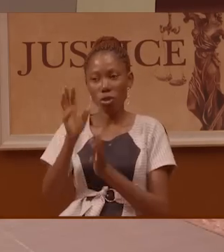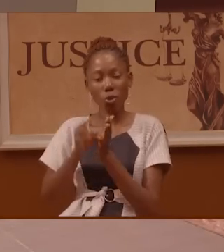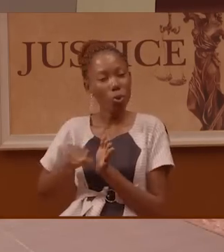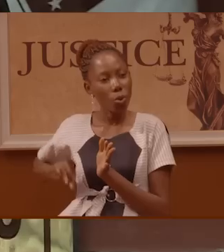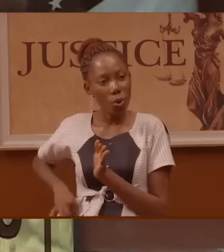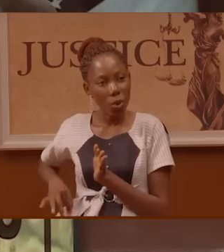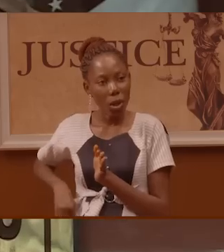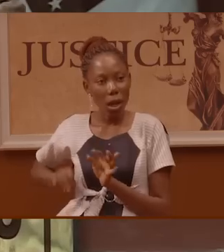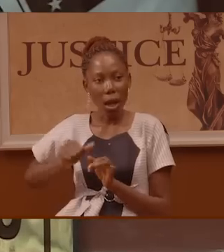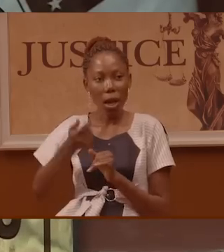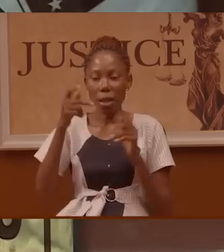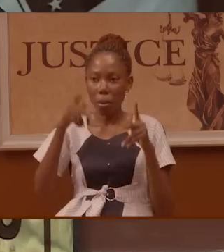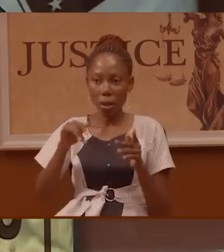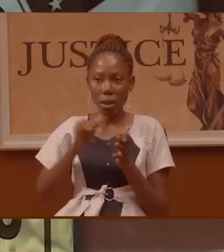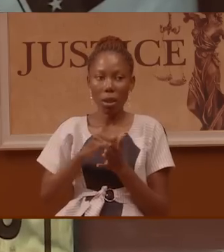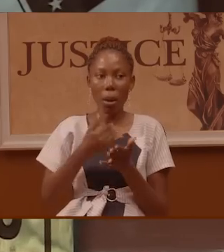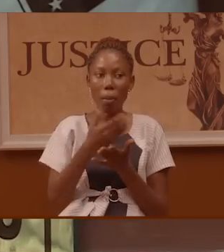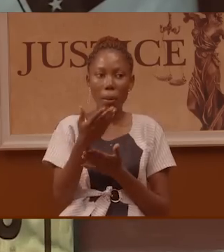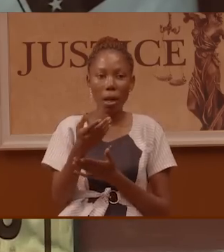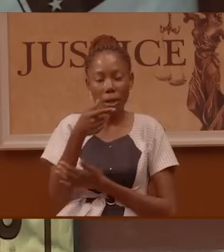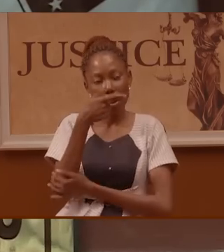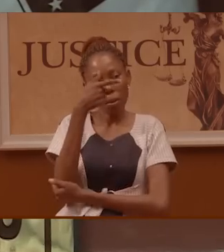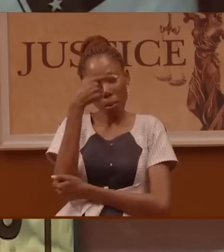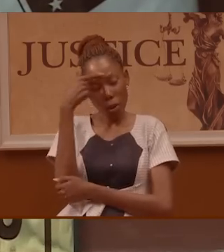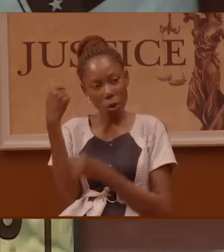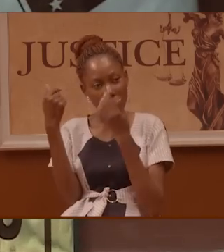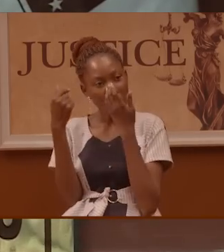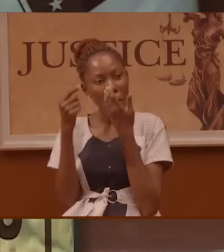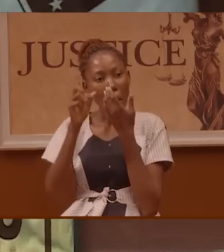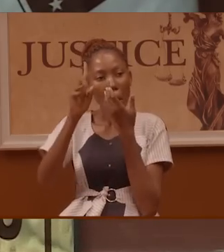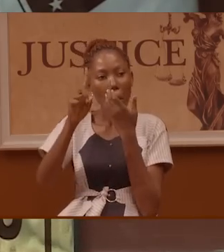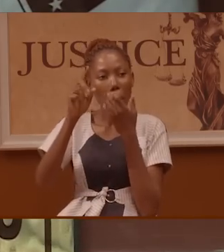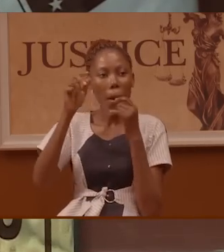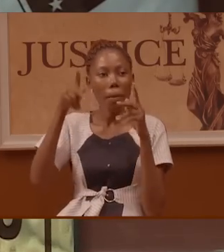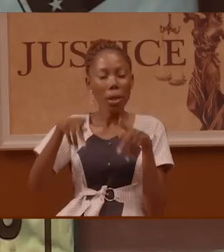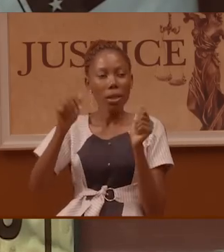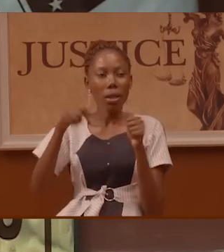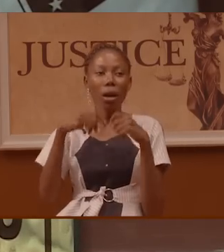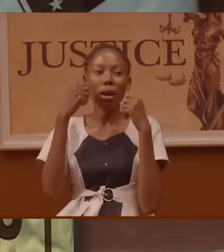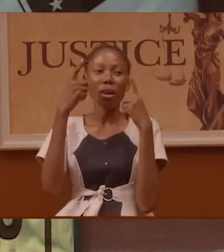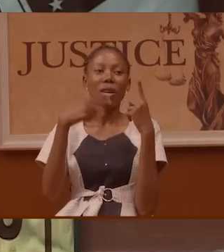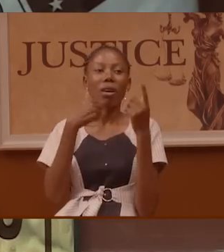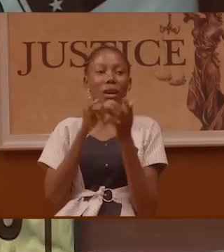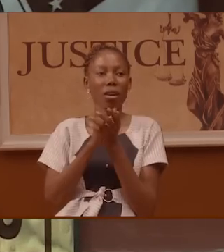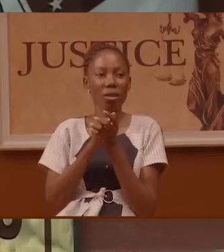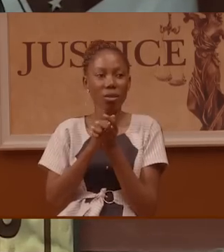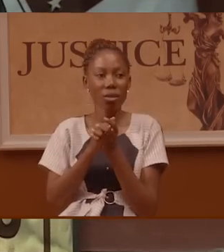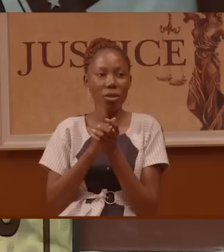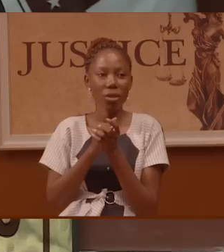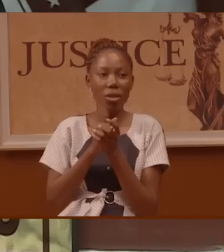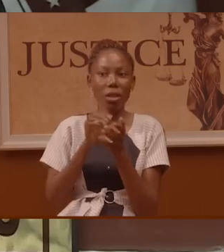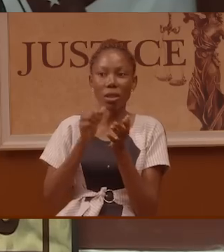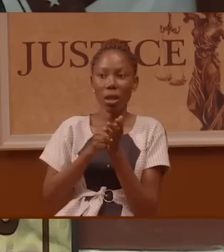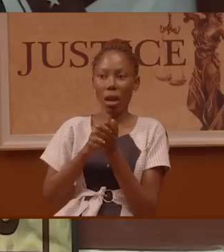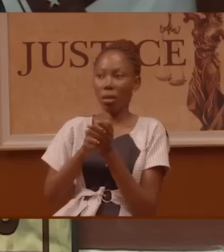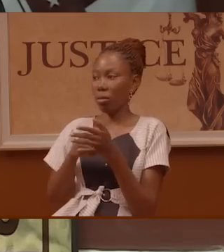Yes. Anybody that buys that kind of property. Yes. Because one of you can wake up tomorrow and say he never supported